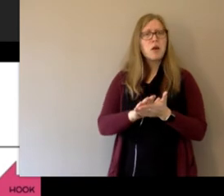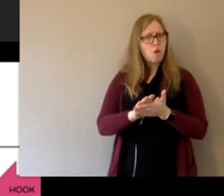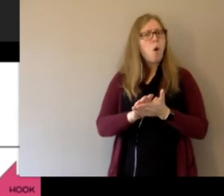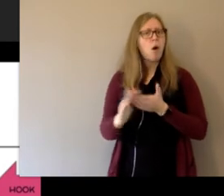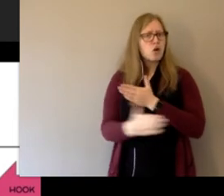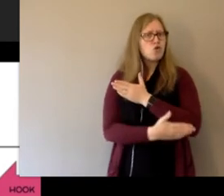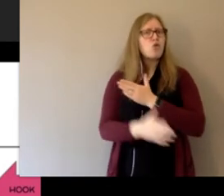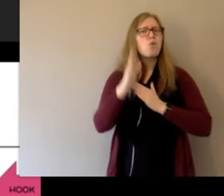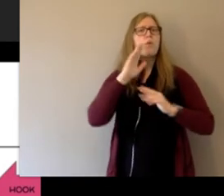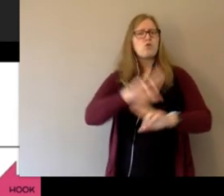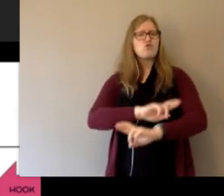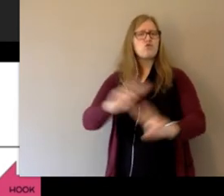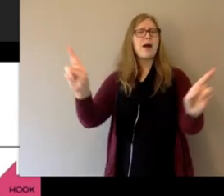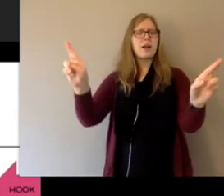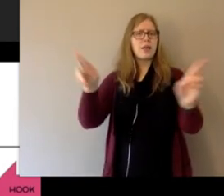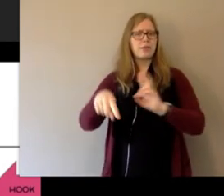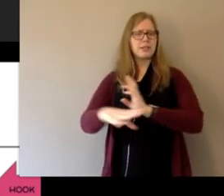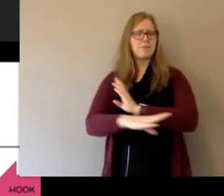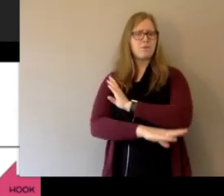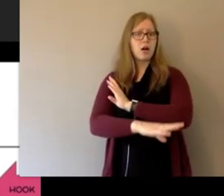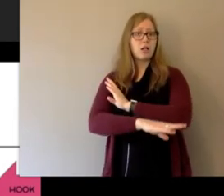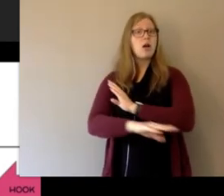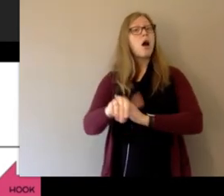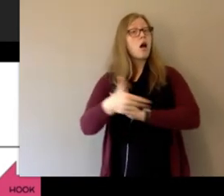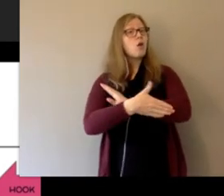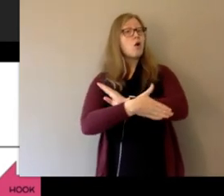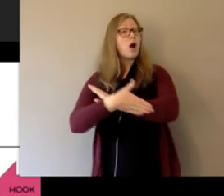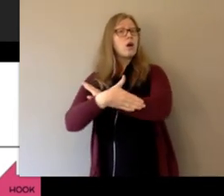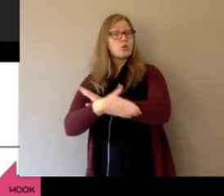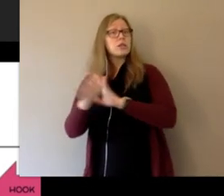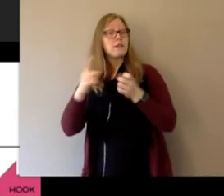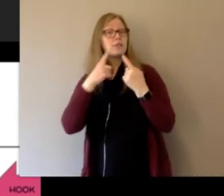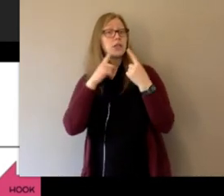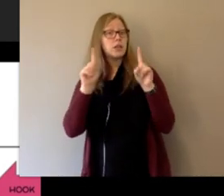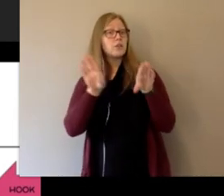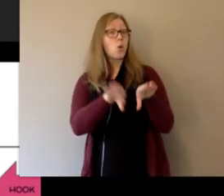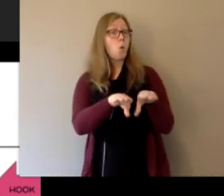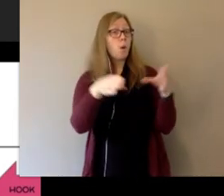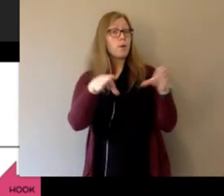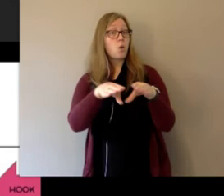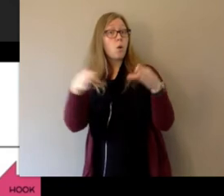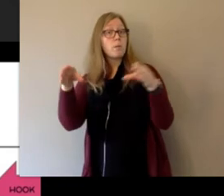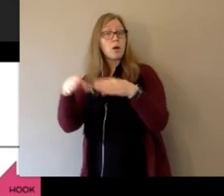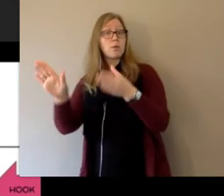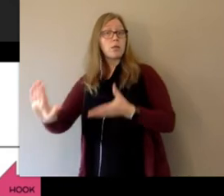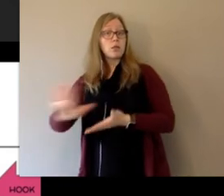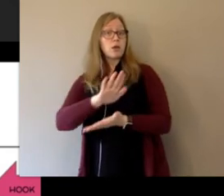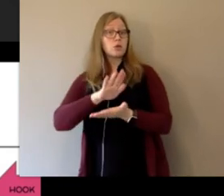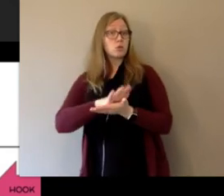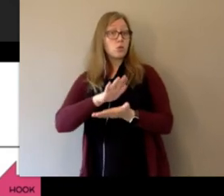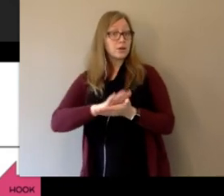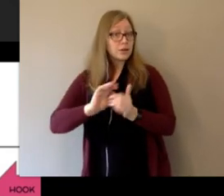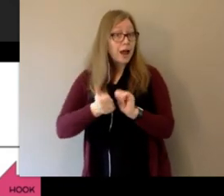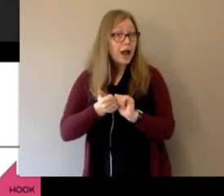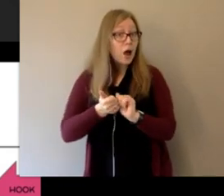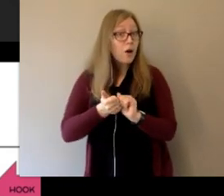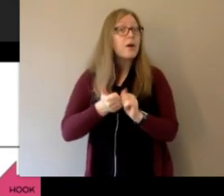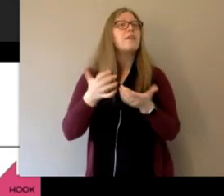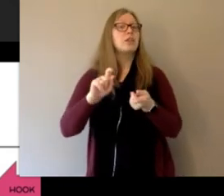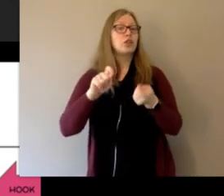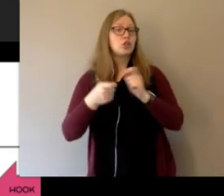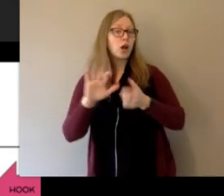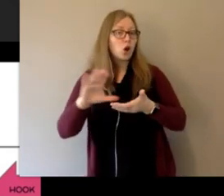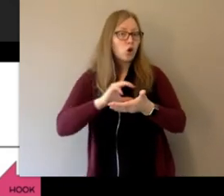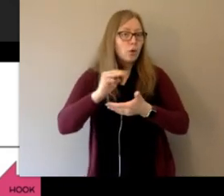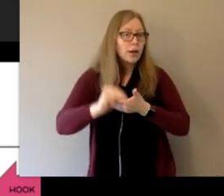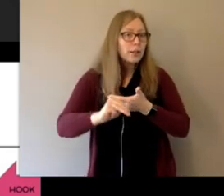fall. Some countries have started to successfully open schools with major changes to curriculum, building space,